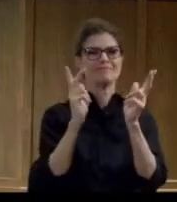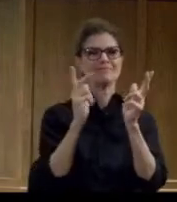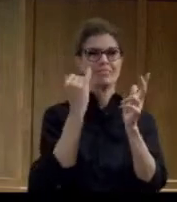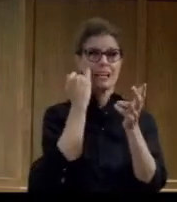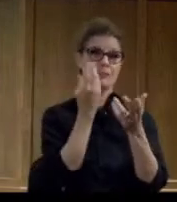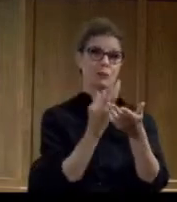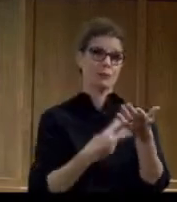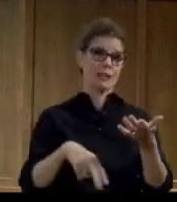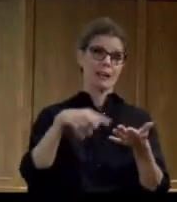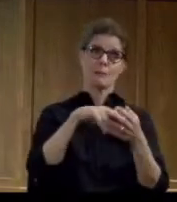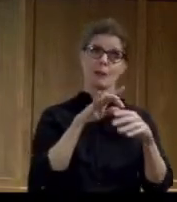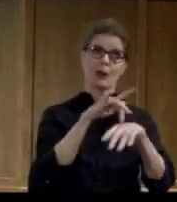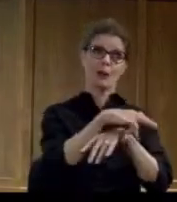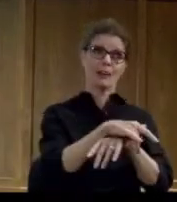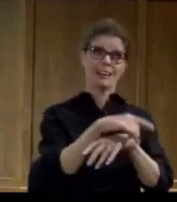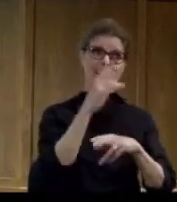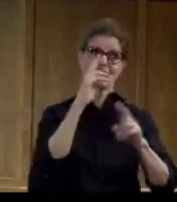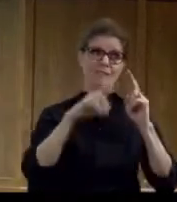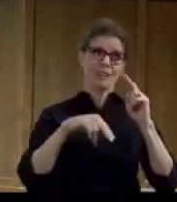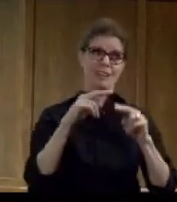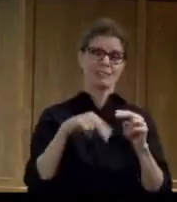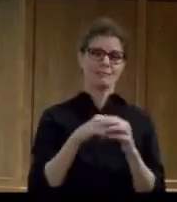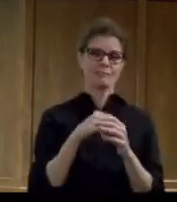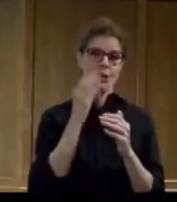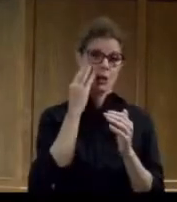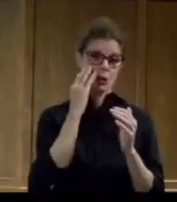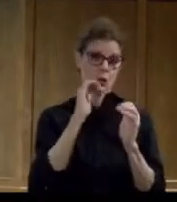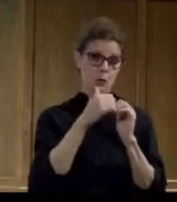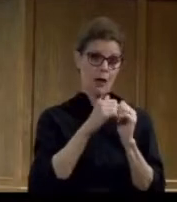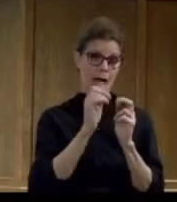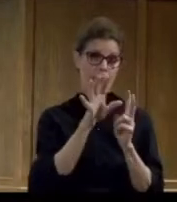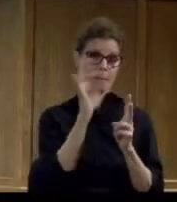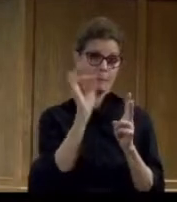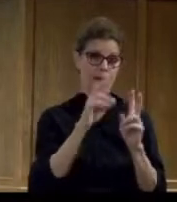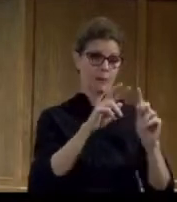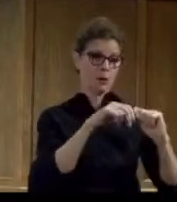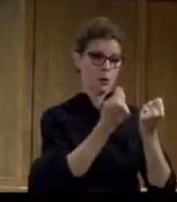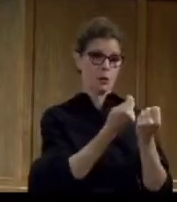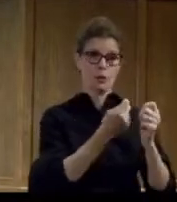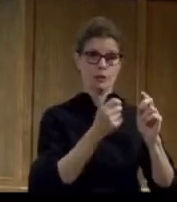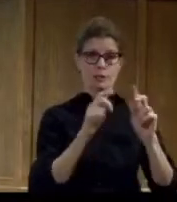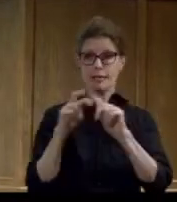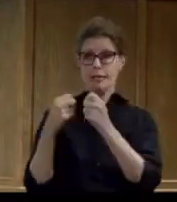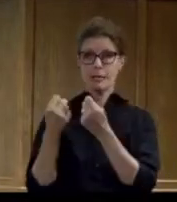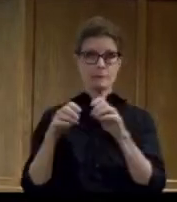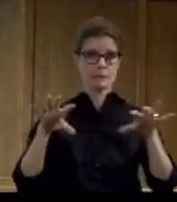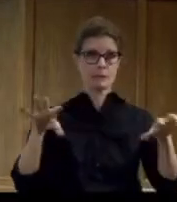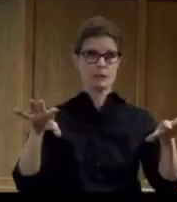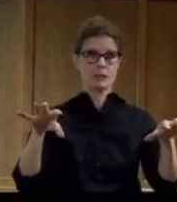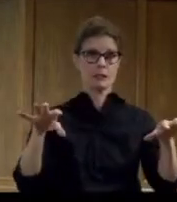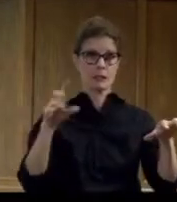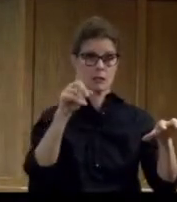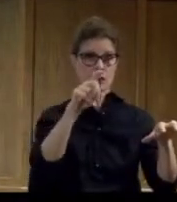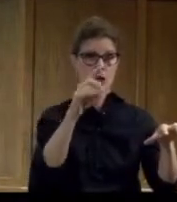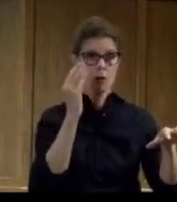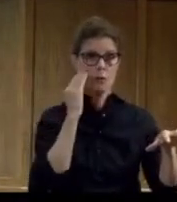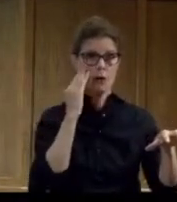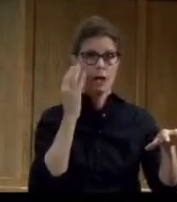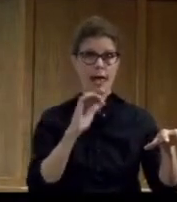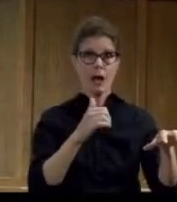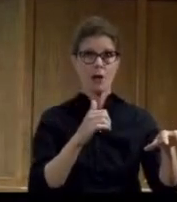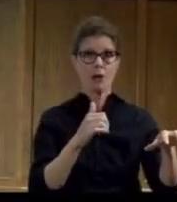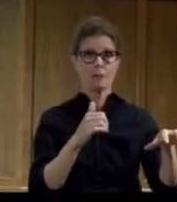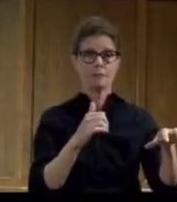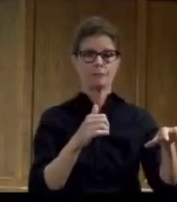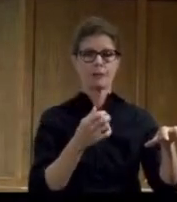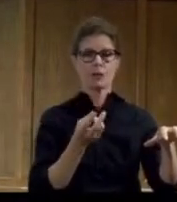early, it's super fun. Do you know how they pick teams? The 2 or 3 best players at the very beginning go off by